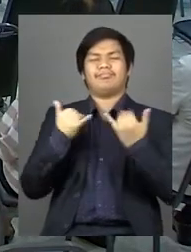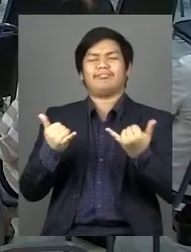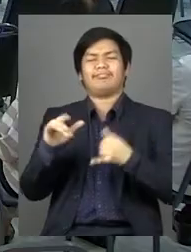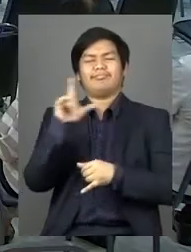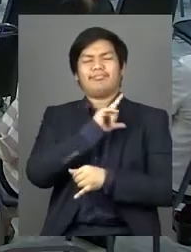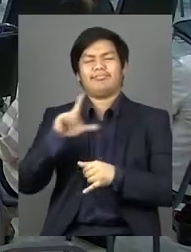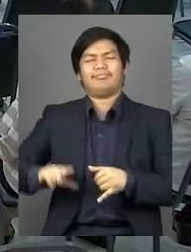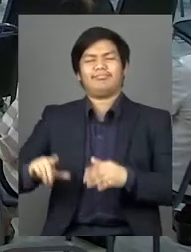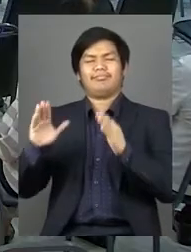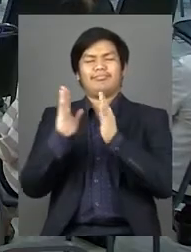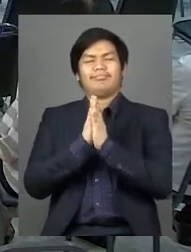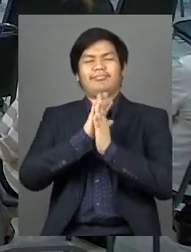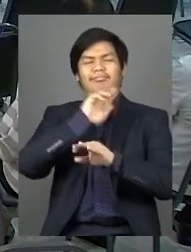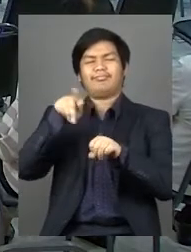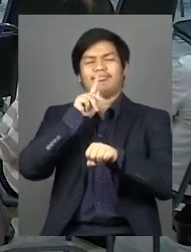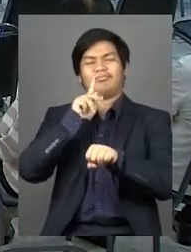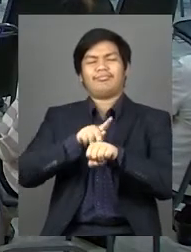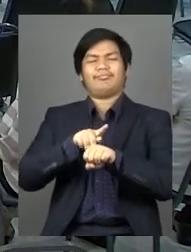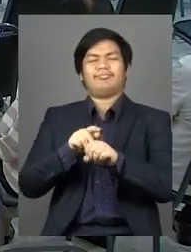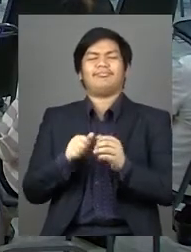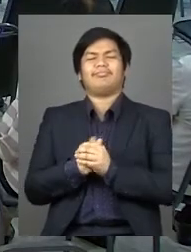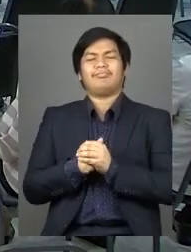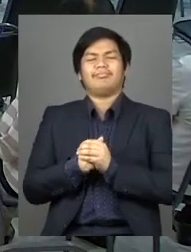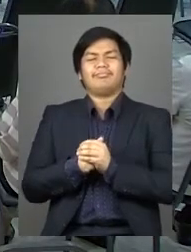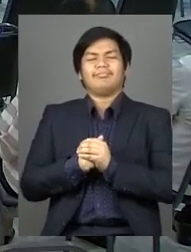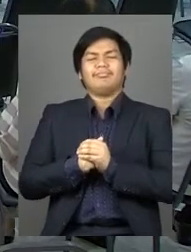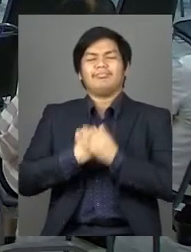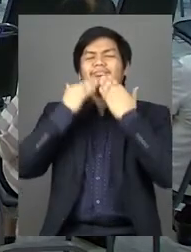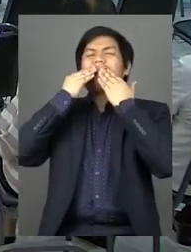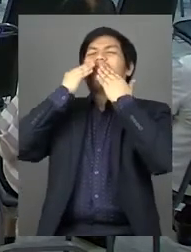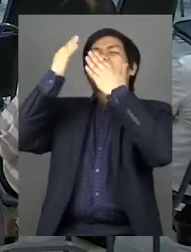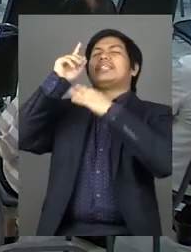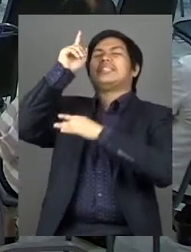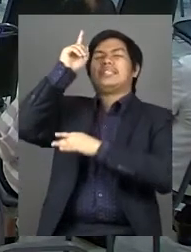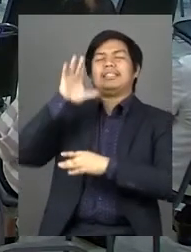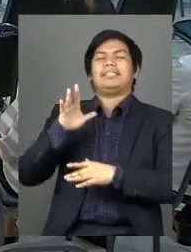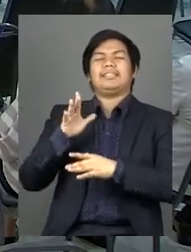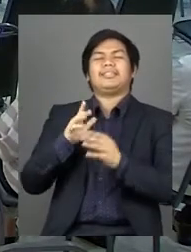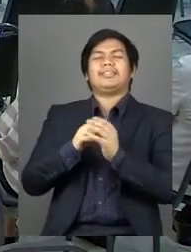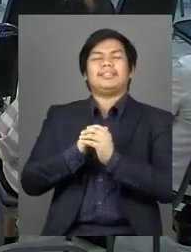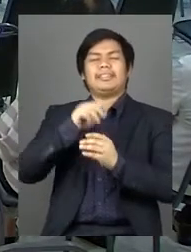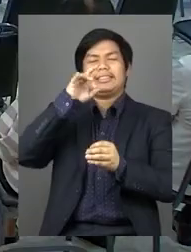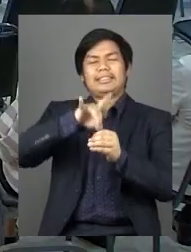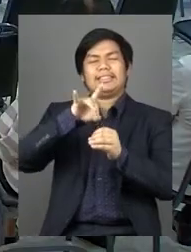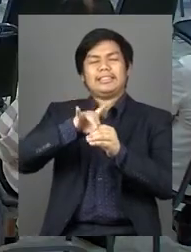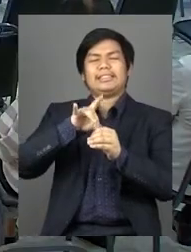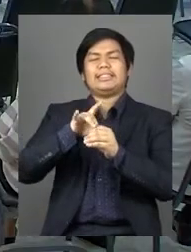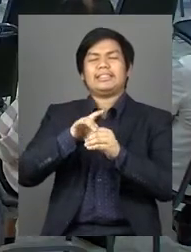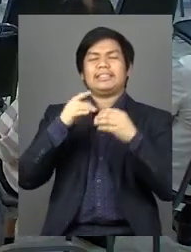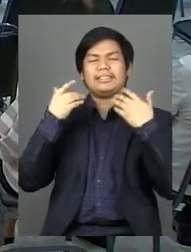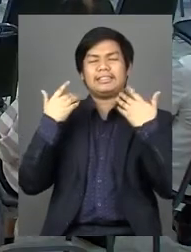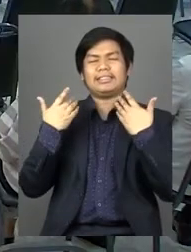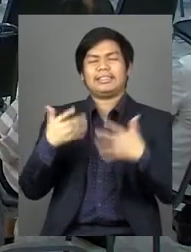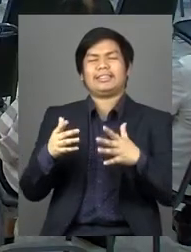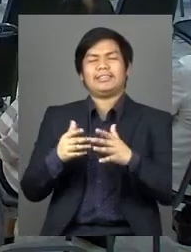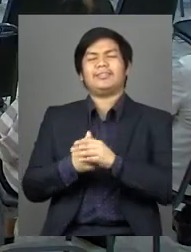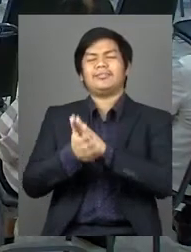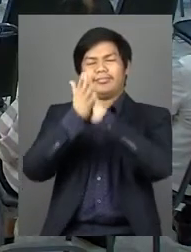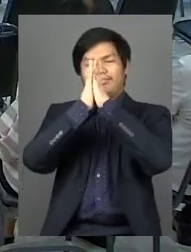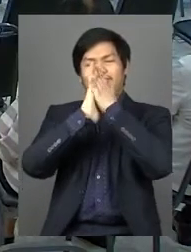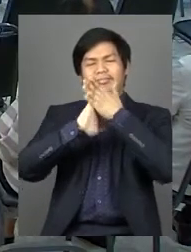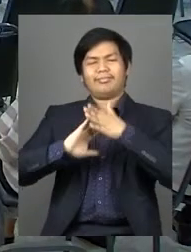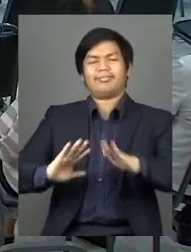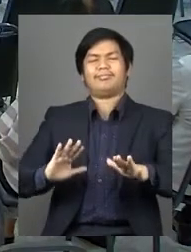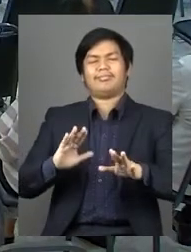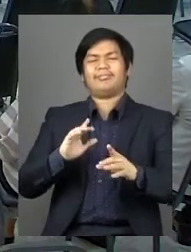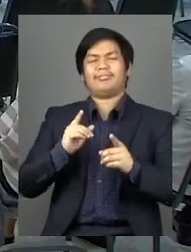as we pray for our country, we thank you, O God, that the national elections have been generally peaceful and